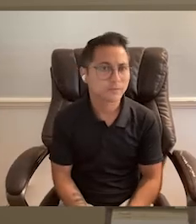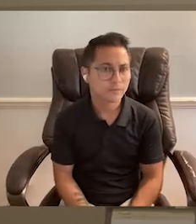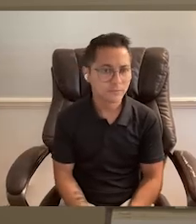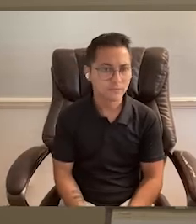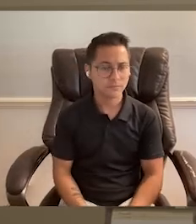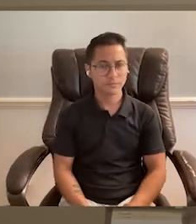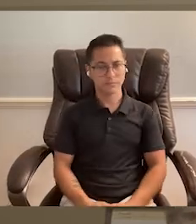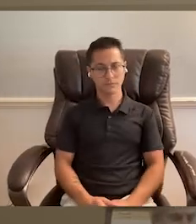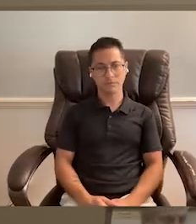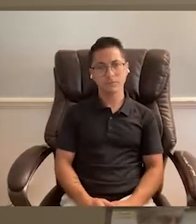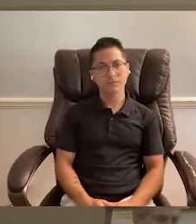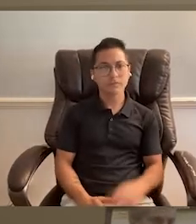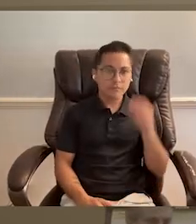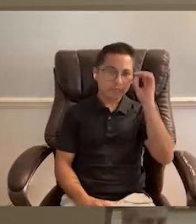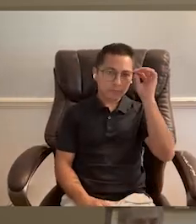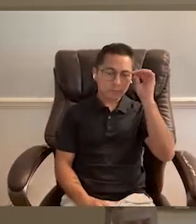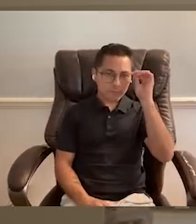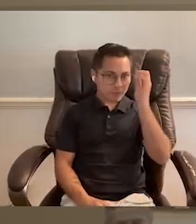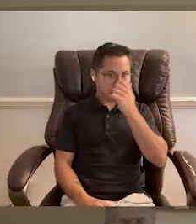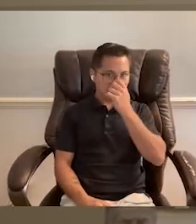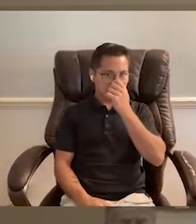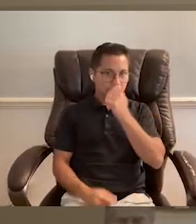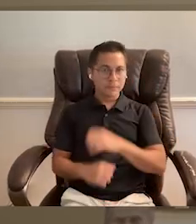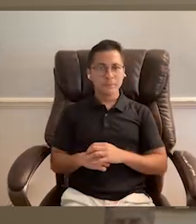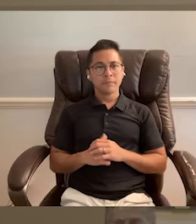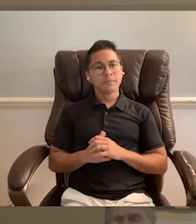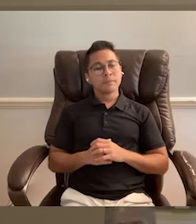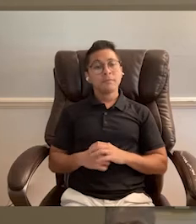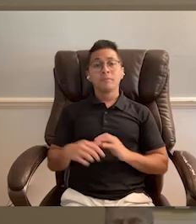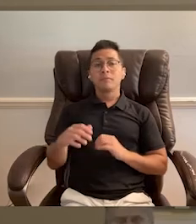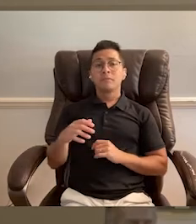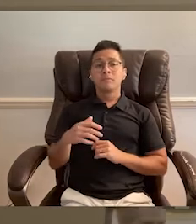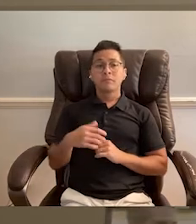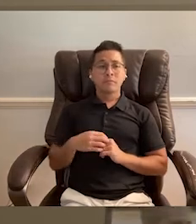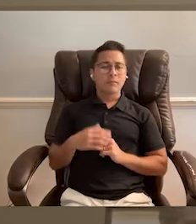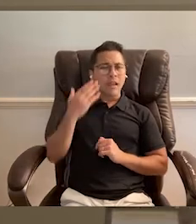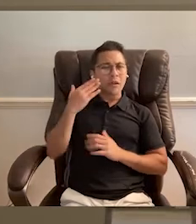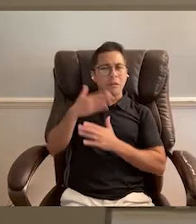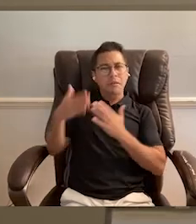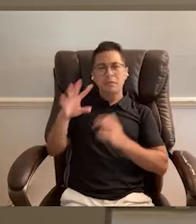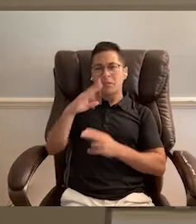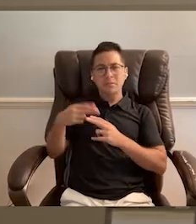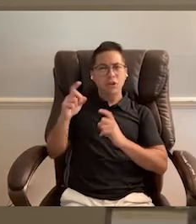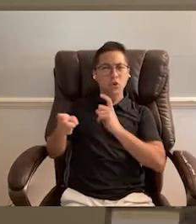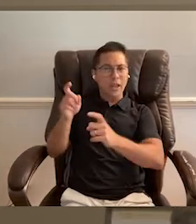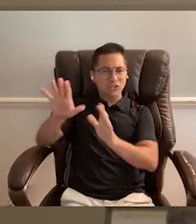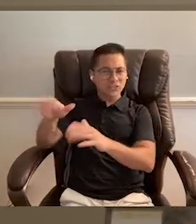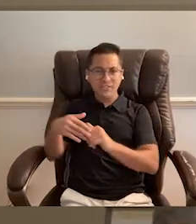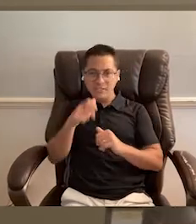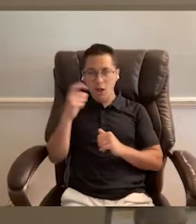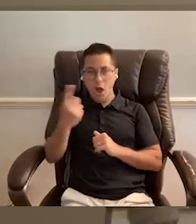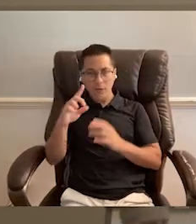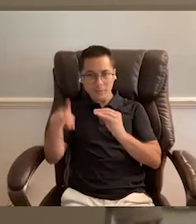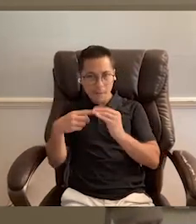is a Florida statewide conference, so even though we're based in Tampa, we want to definitely communicate that we are statewide.